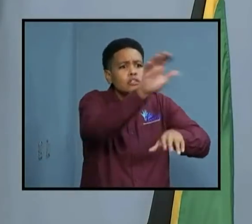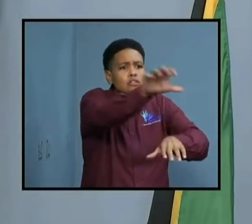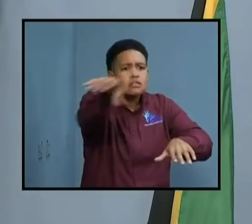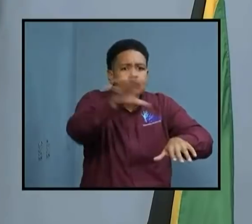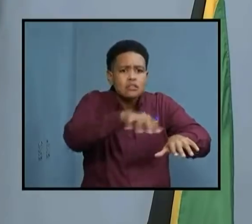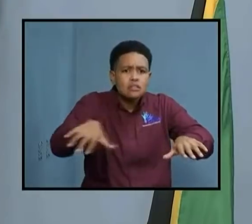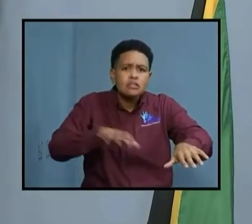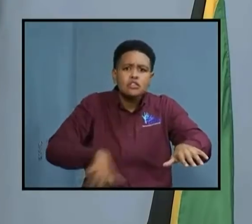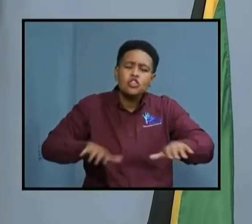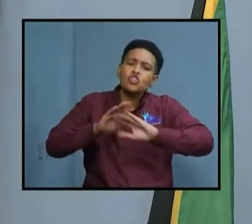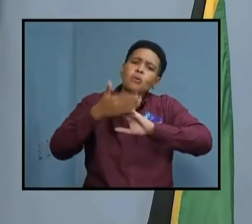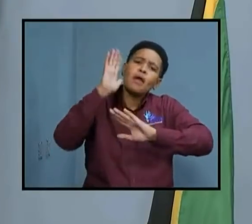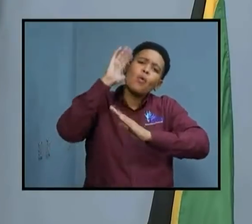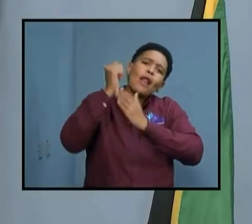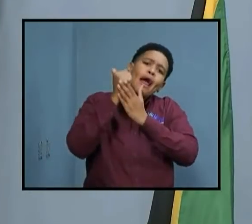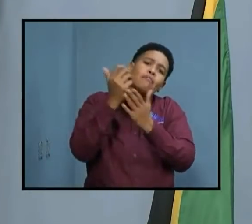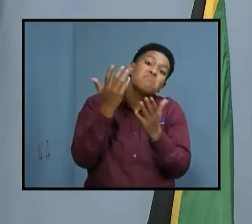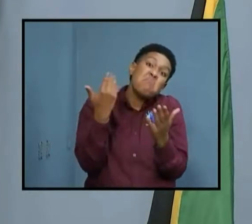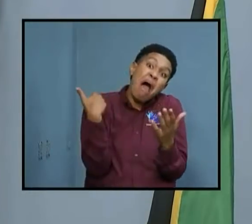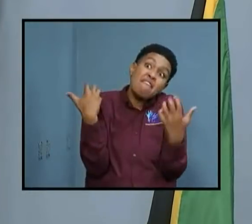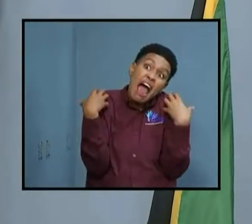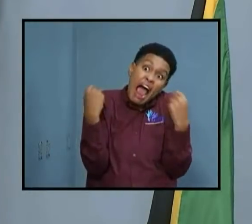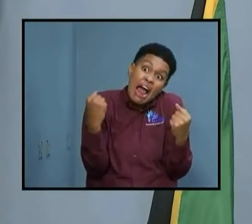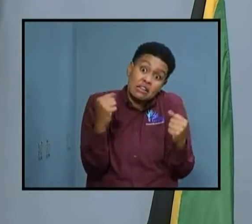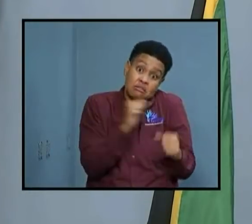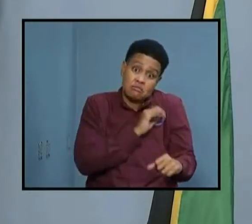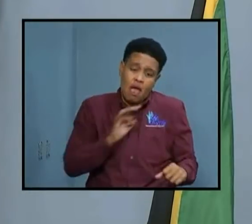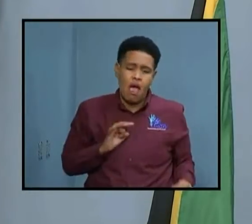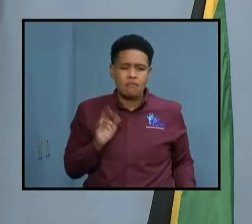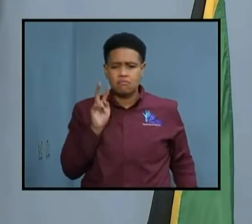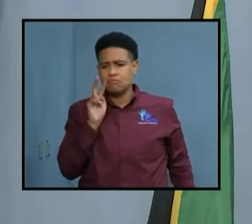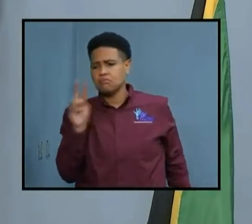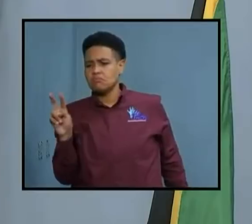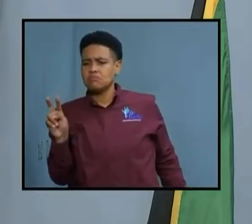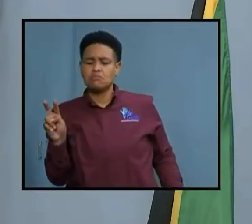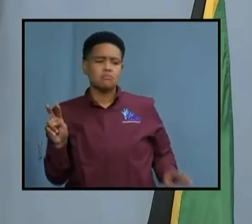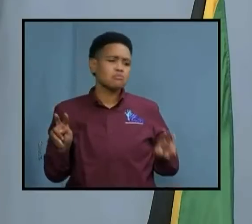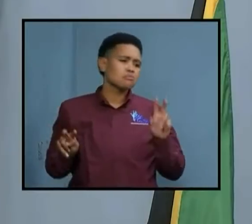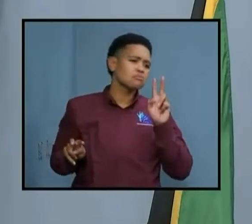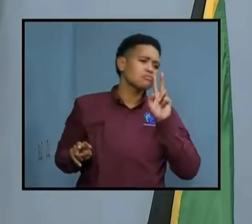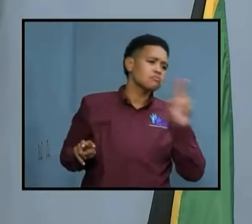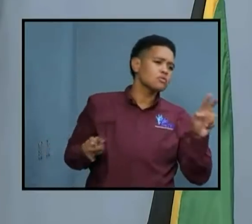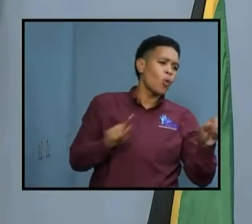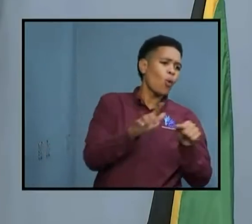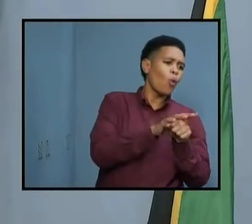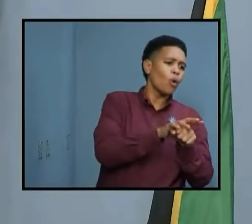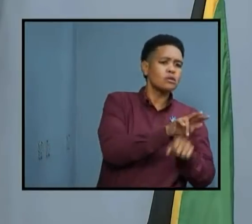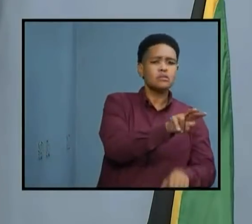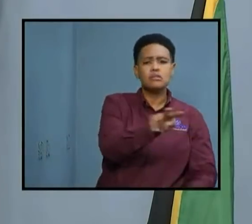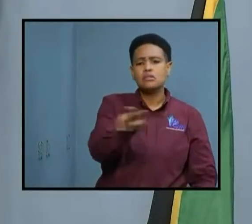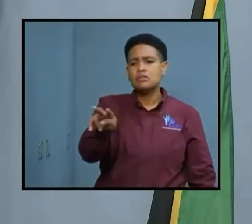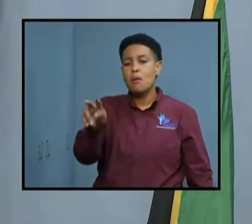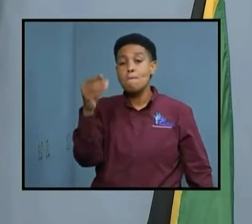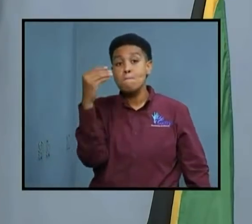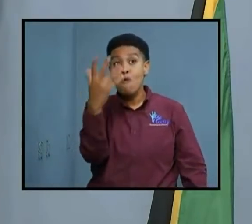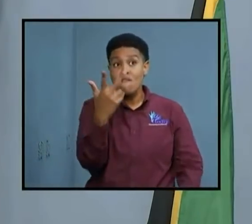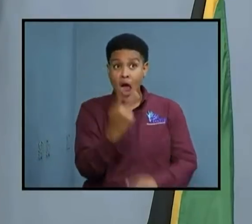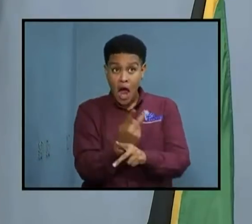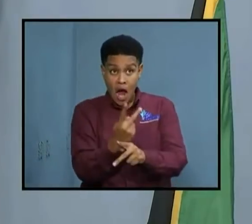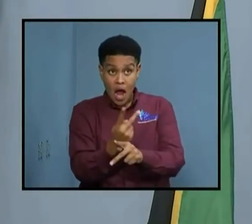would have health personnel manning those facilities, providing care, but they would not